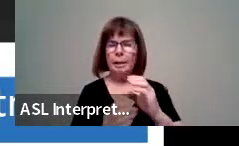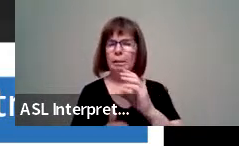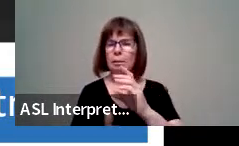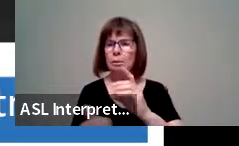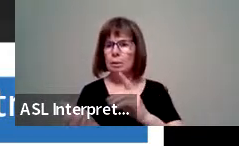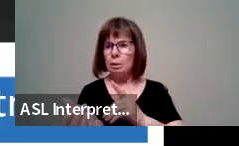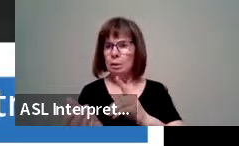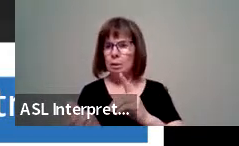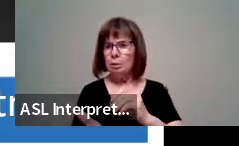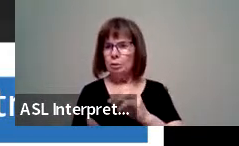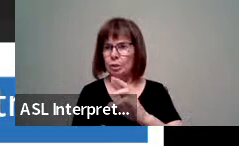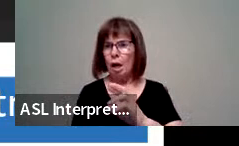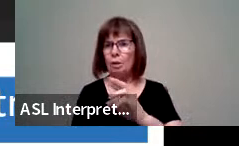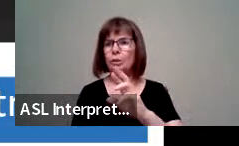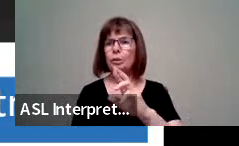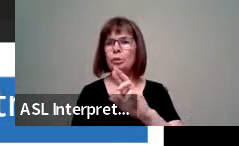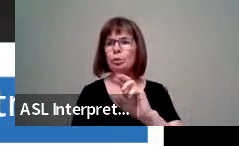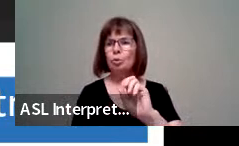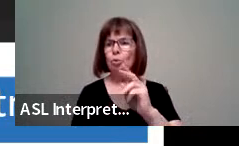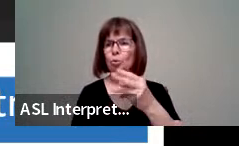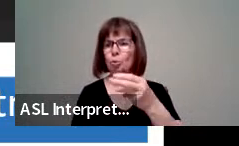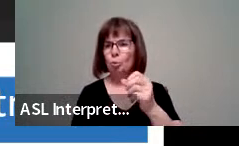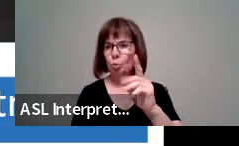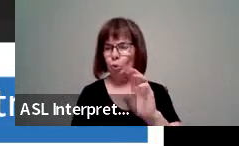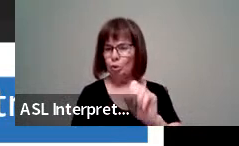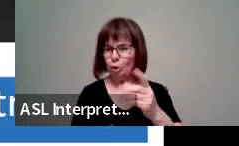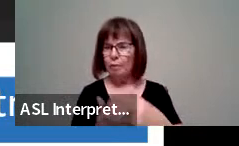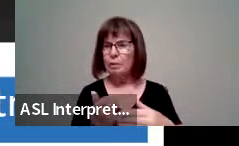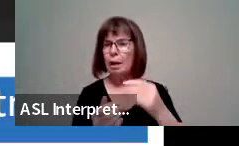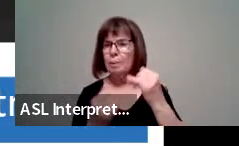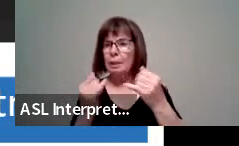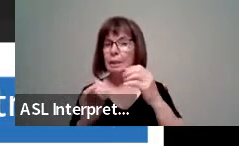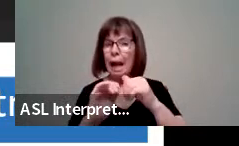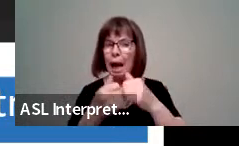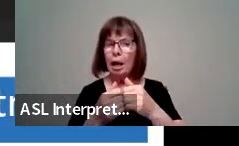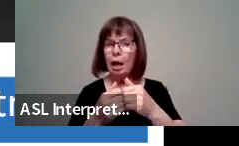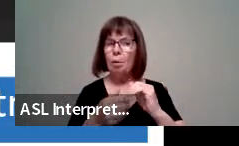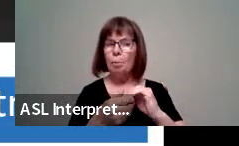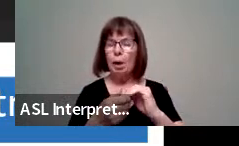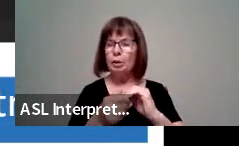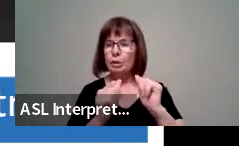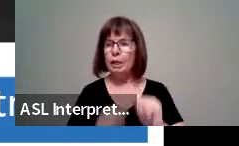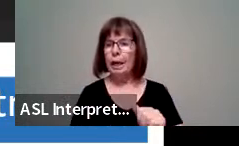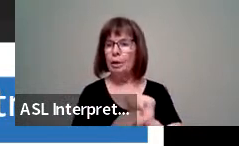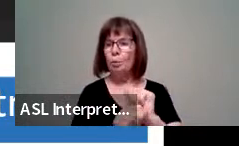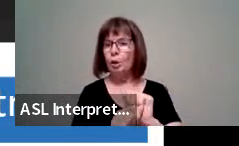really good ideas about ways in which partners can work with each other,